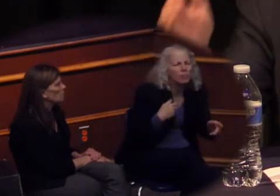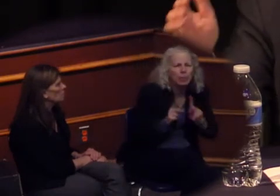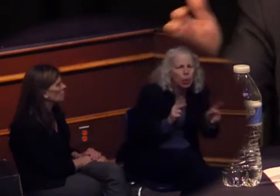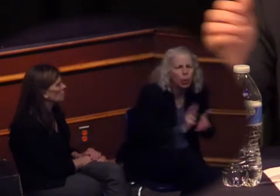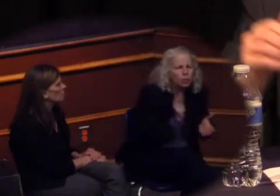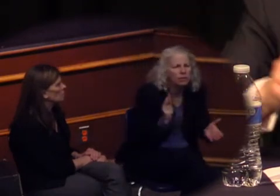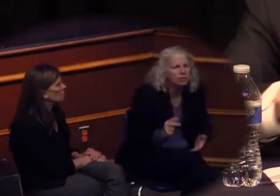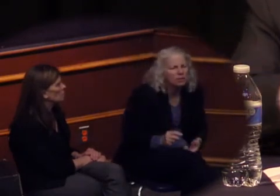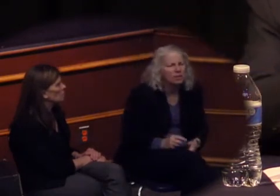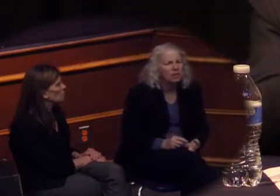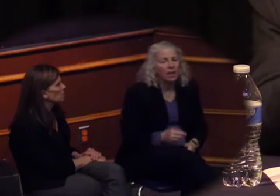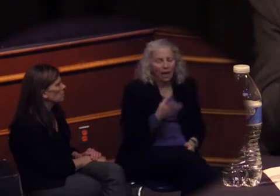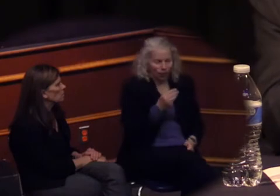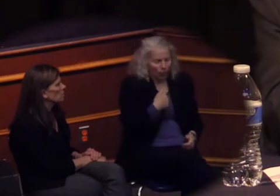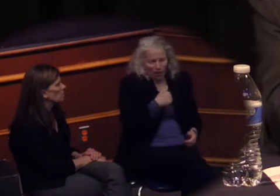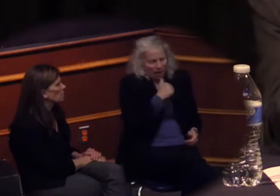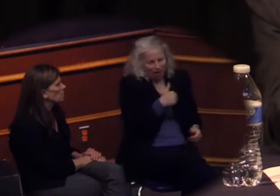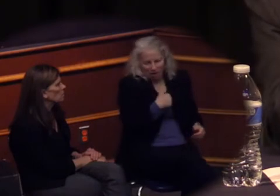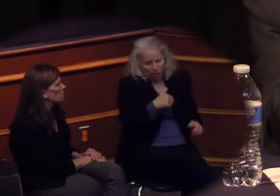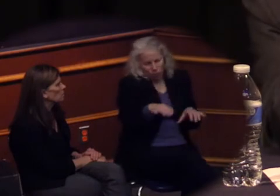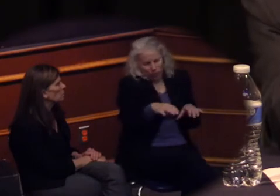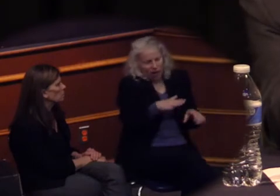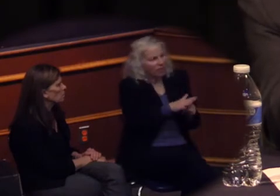And right now we're not doing nearly enough.